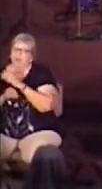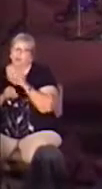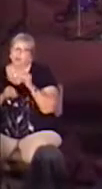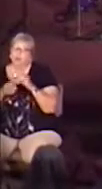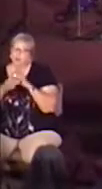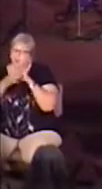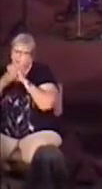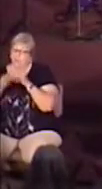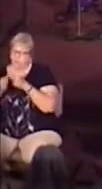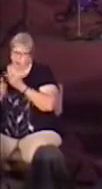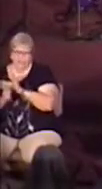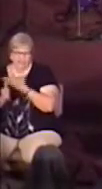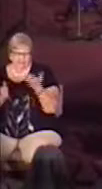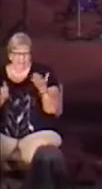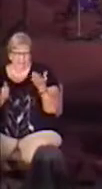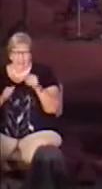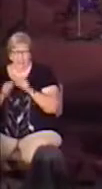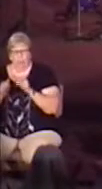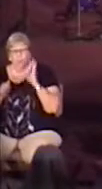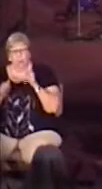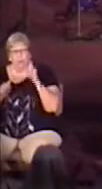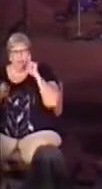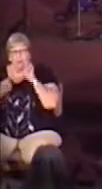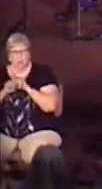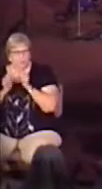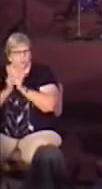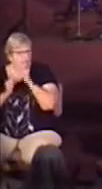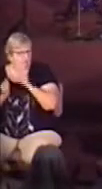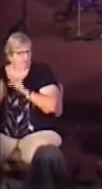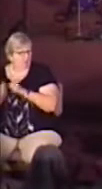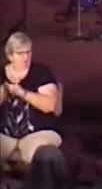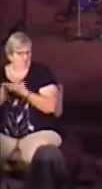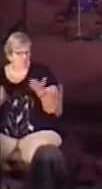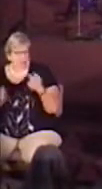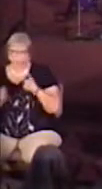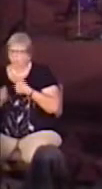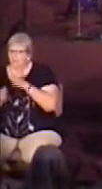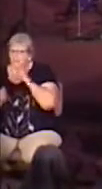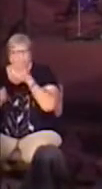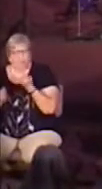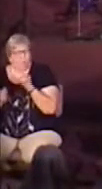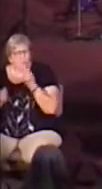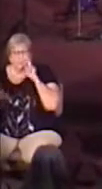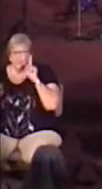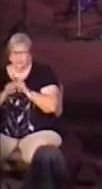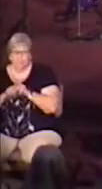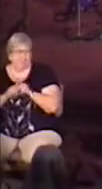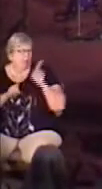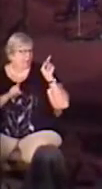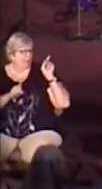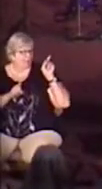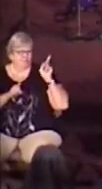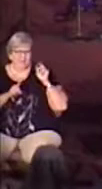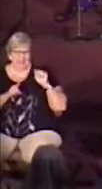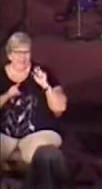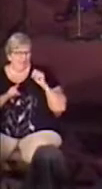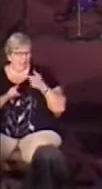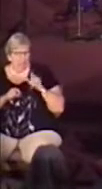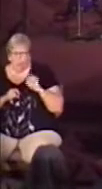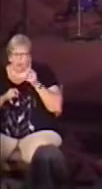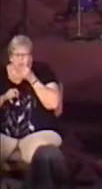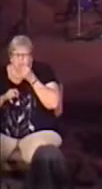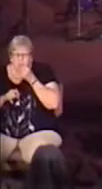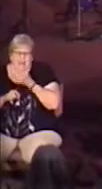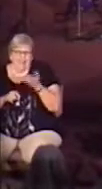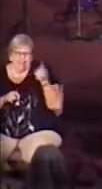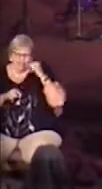first thing is that everyone will agree on everything. We don't always agree, Angel and I, on where to eat or things